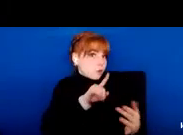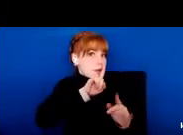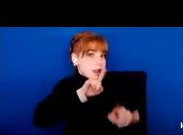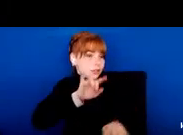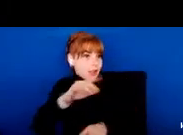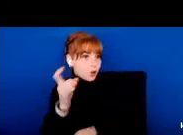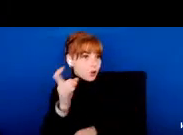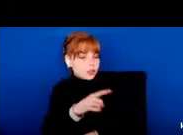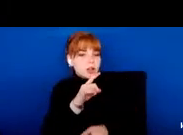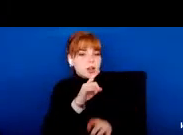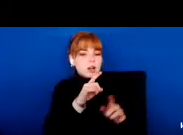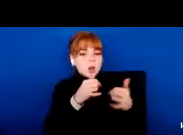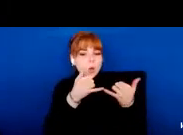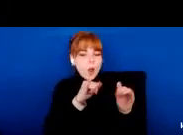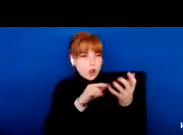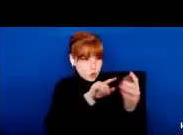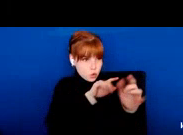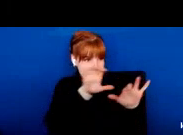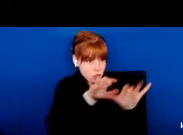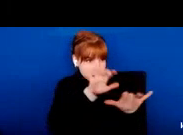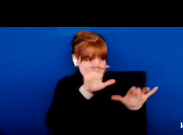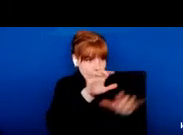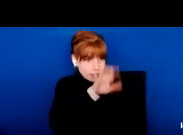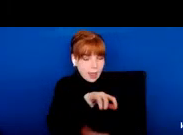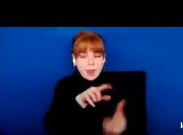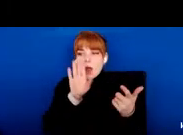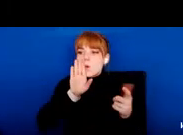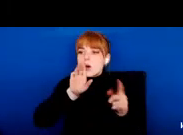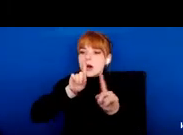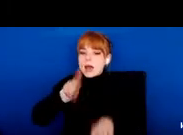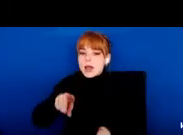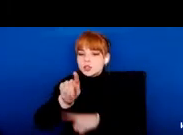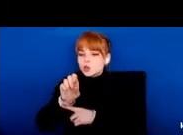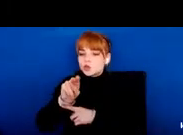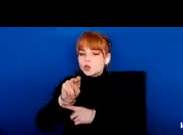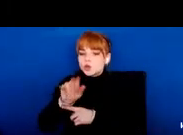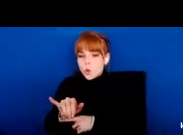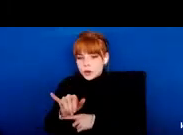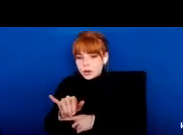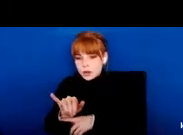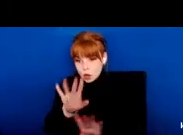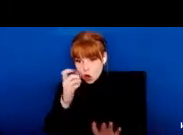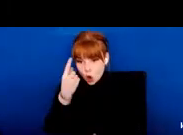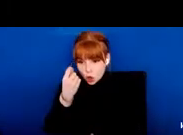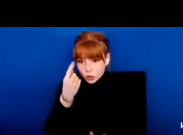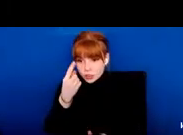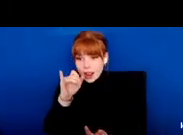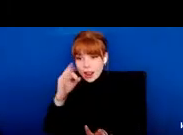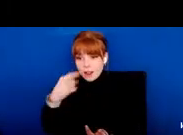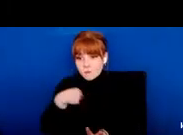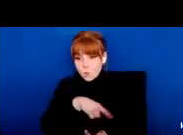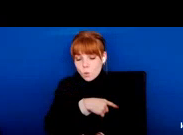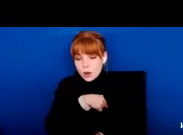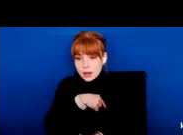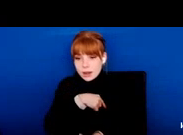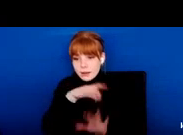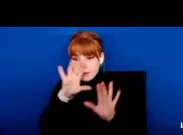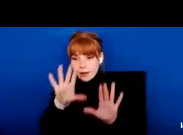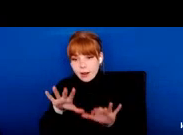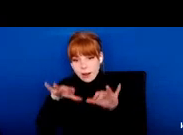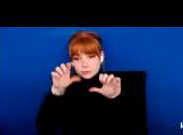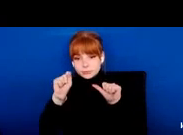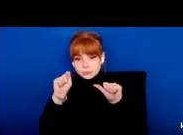to Tony's question. Tony, also keep in mind that should we adopt WCAG 2.1, that will be for all work going